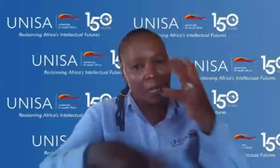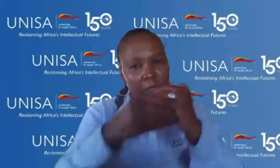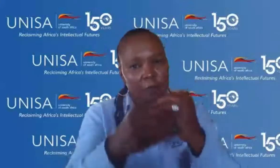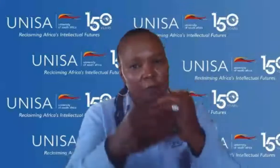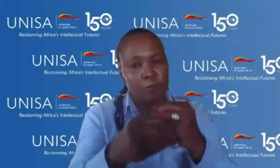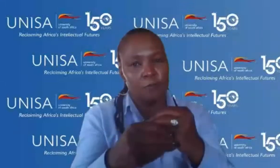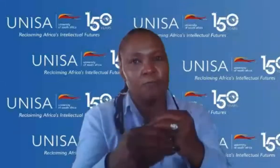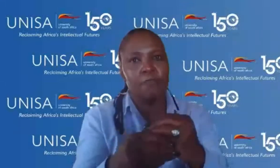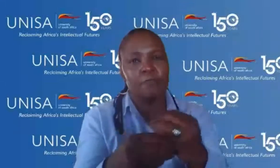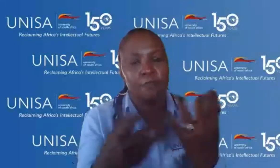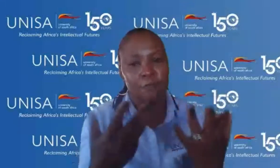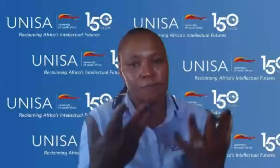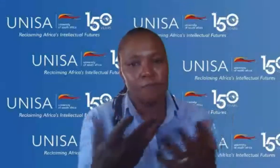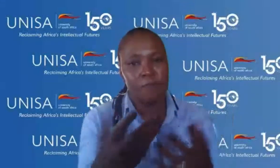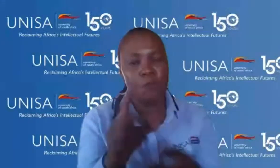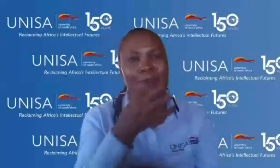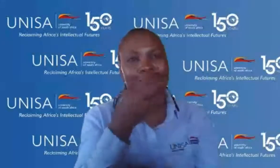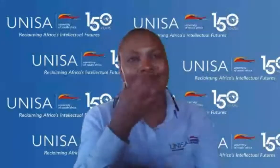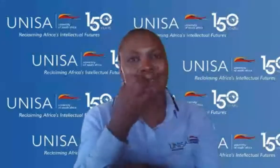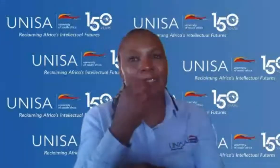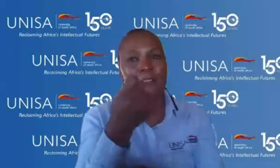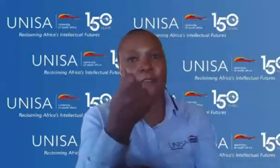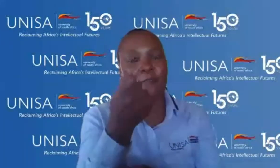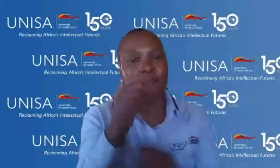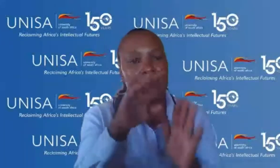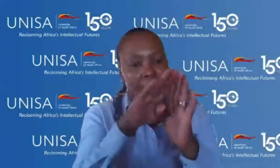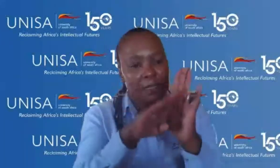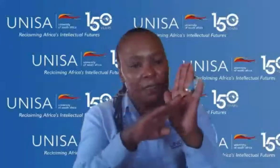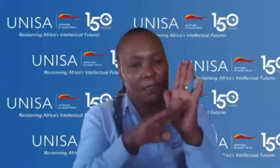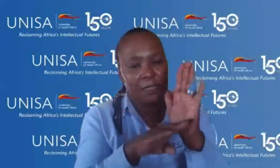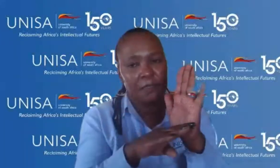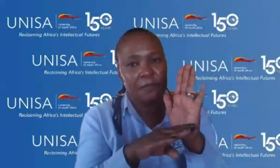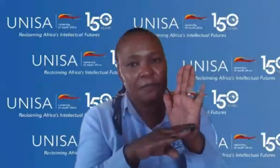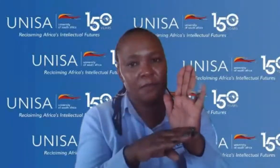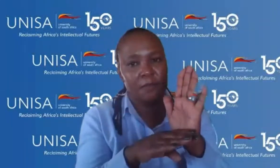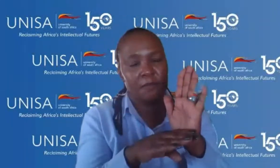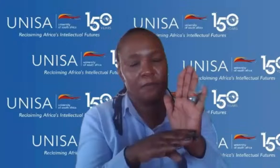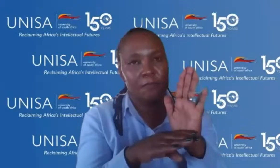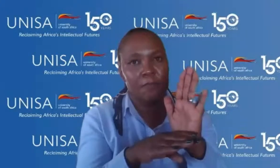about fee reduction, we don't